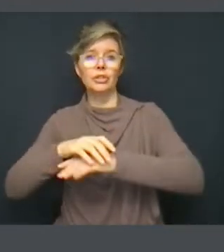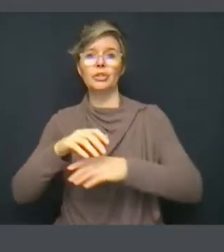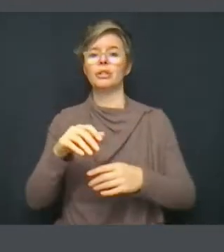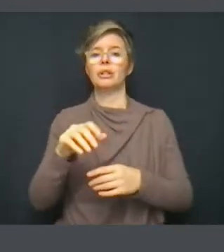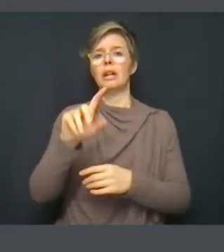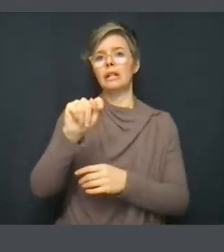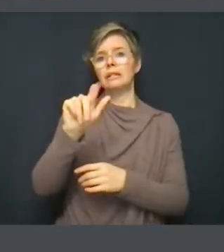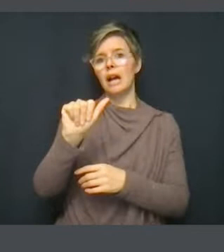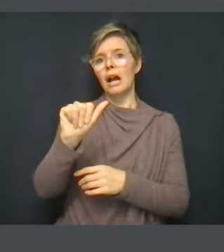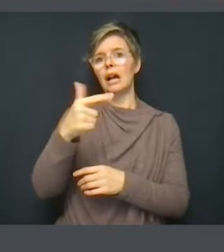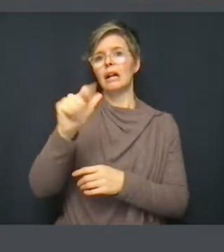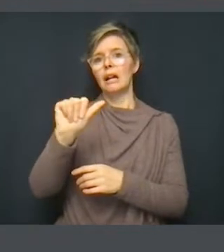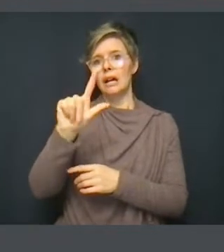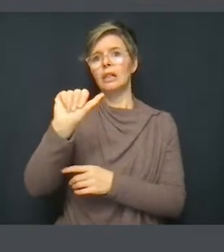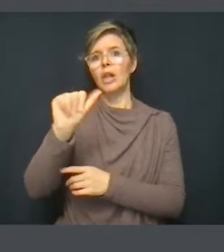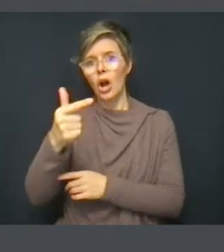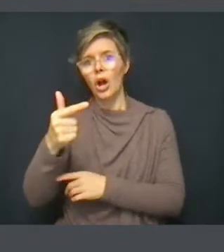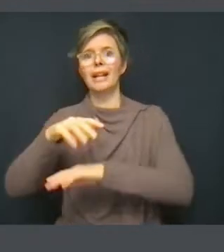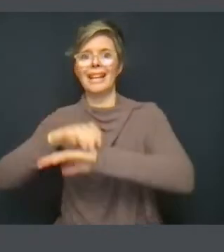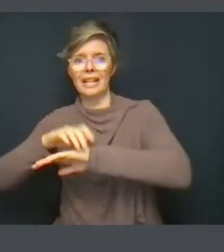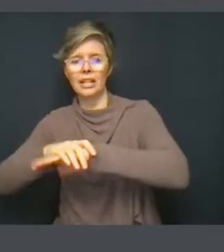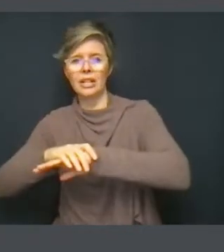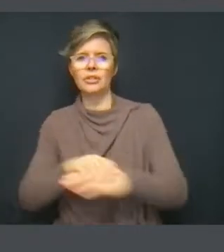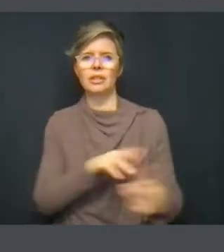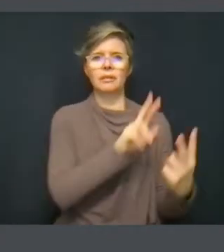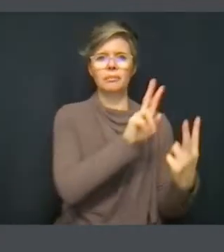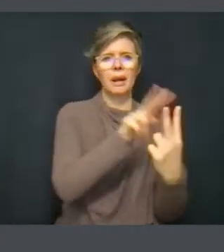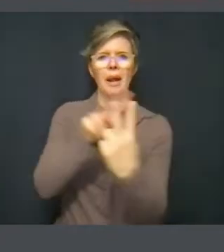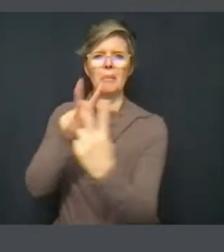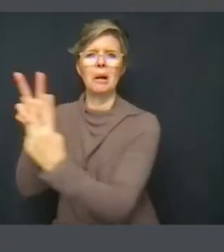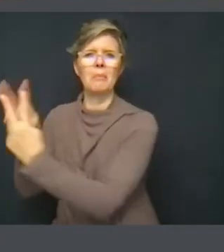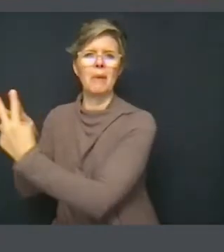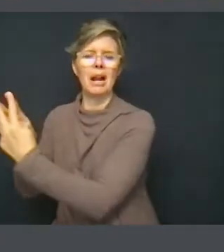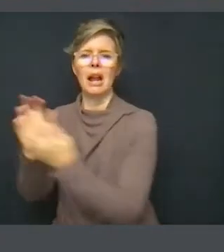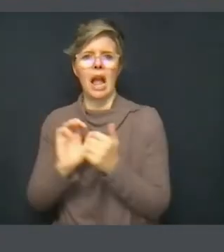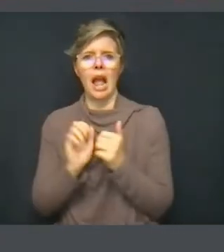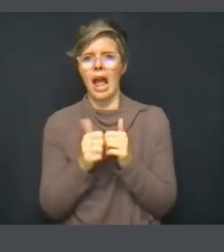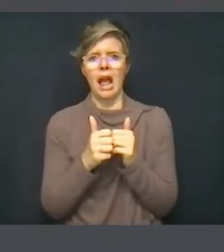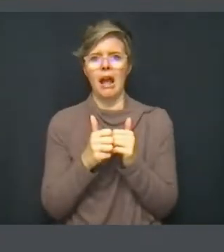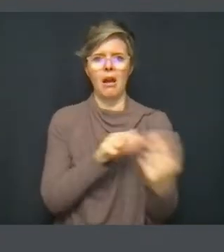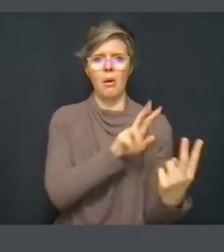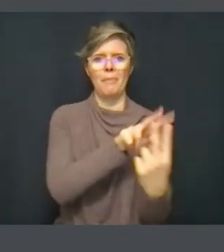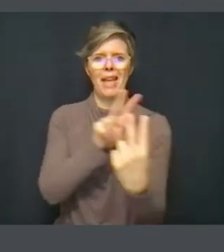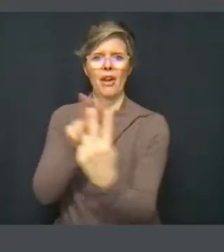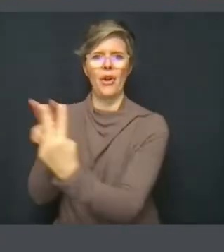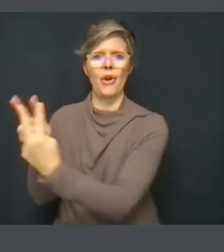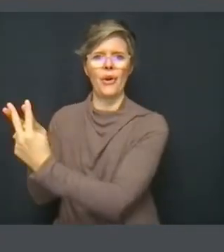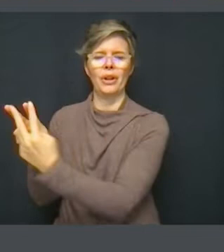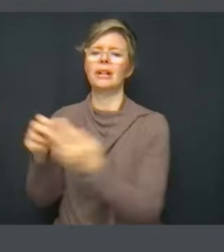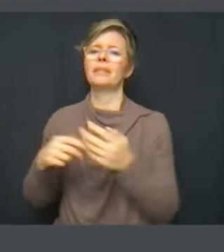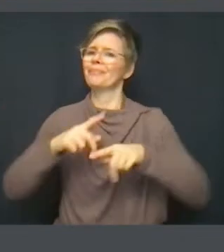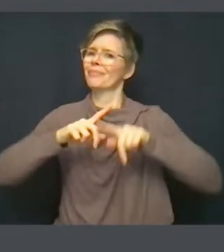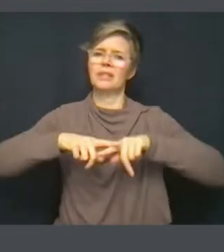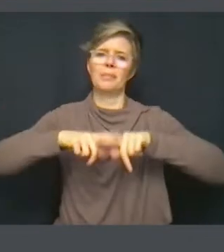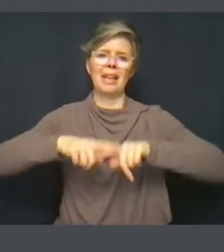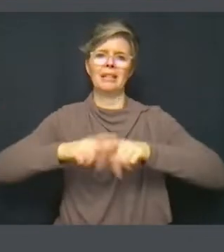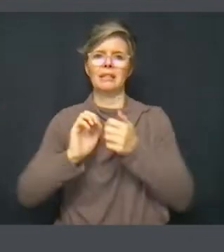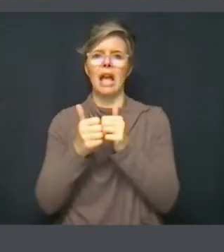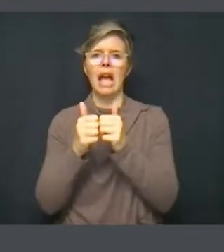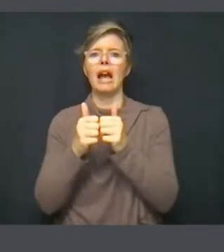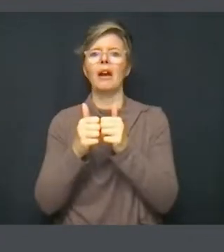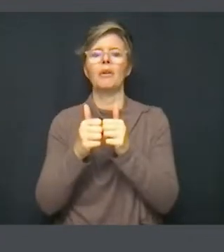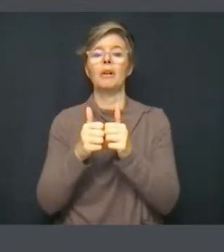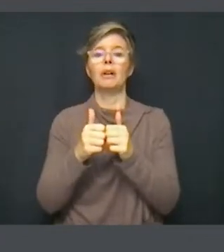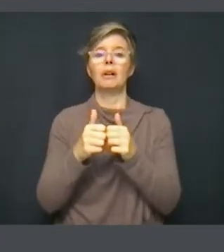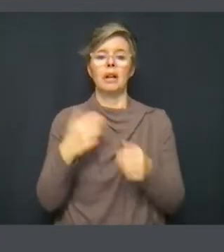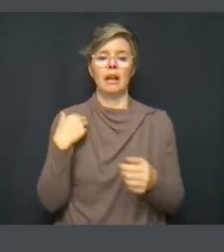that there's typological differences between languages, and then there's, with any 2 languages, you're going to have some shared features, and you're